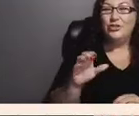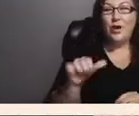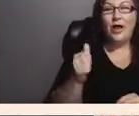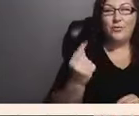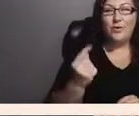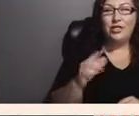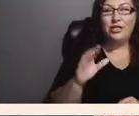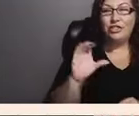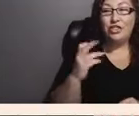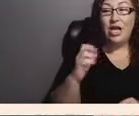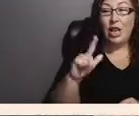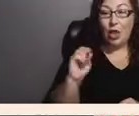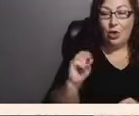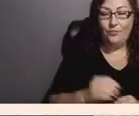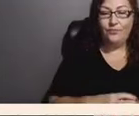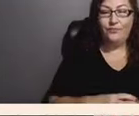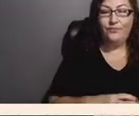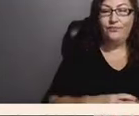Here we go.